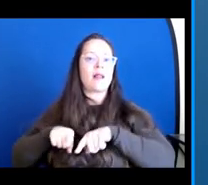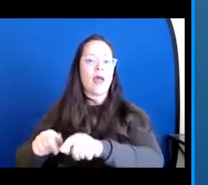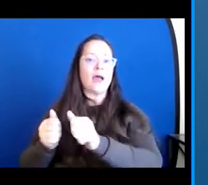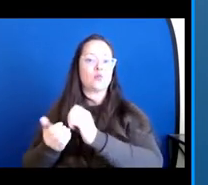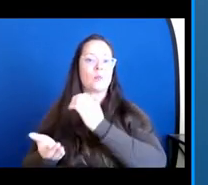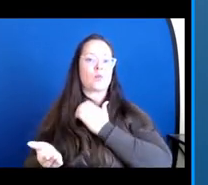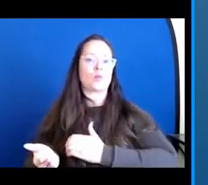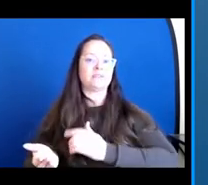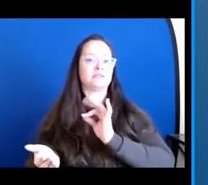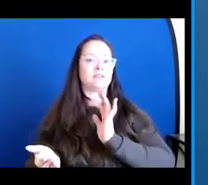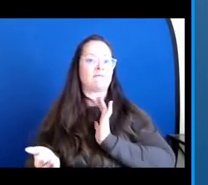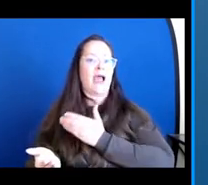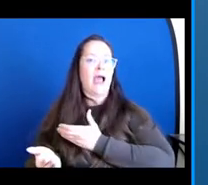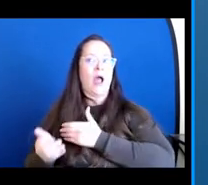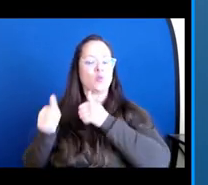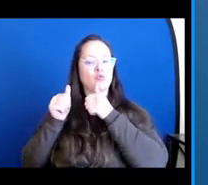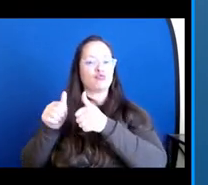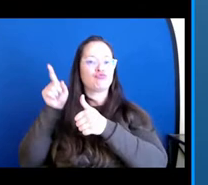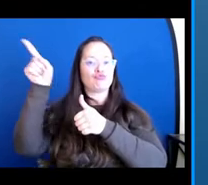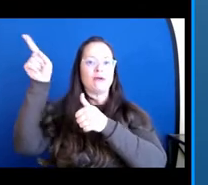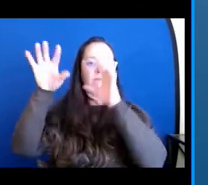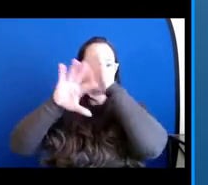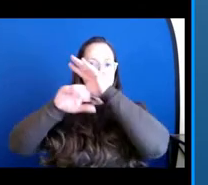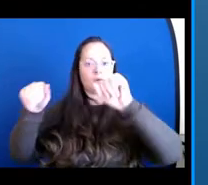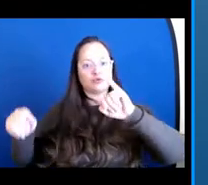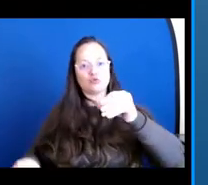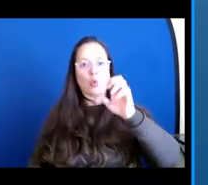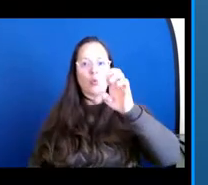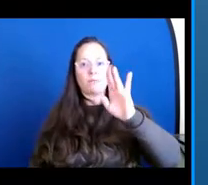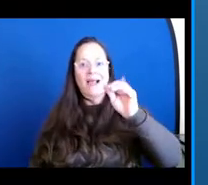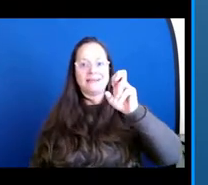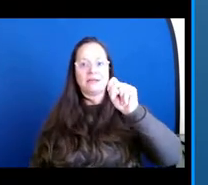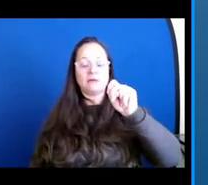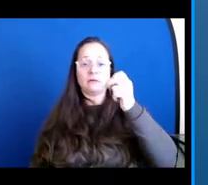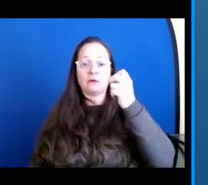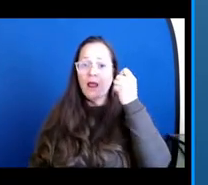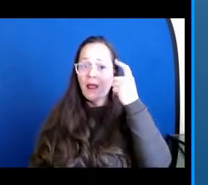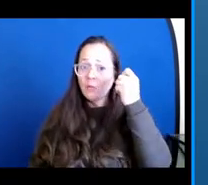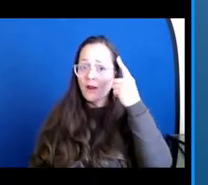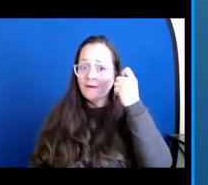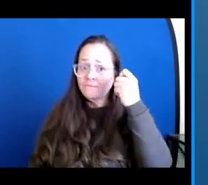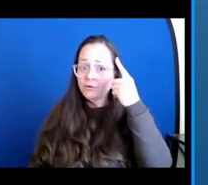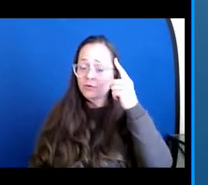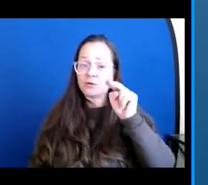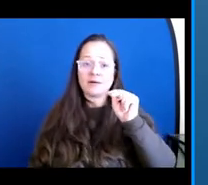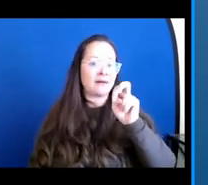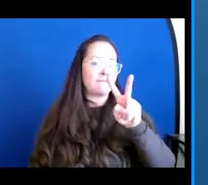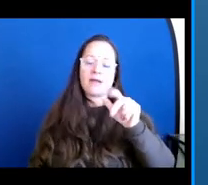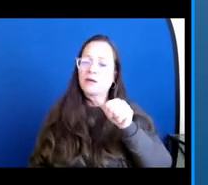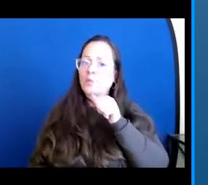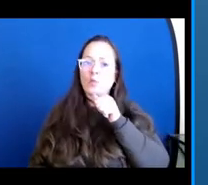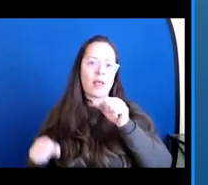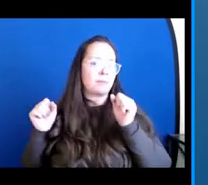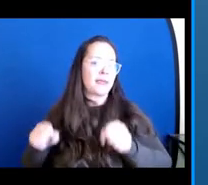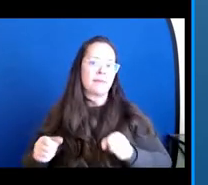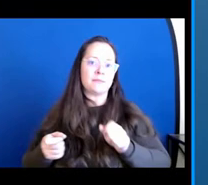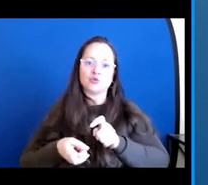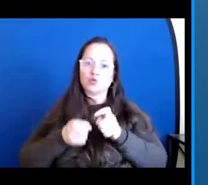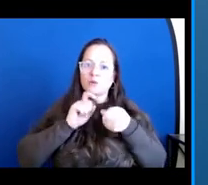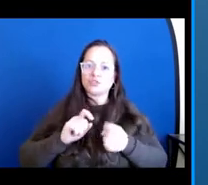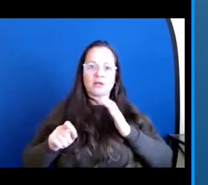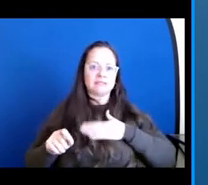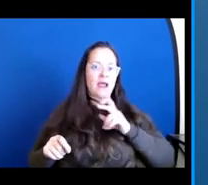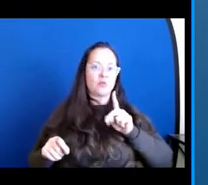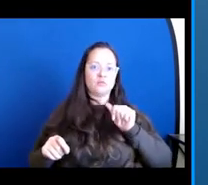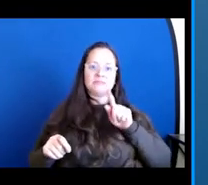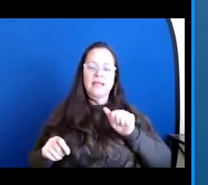of our great President Joe Biden however Nevada will not be able to adjust their date by an unknown